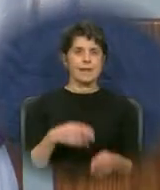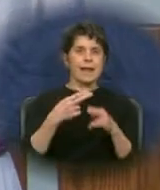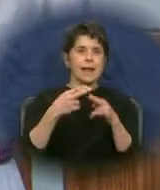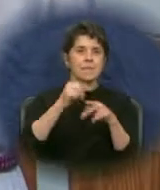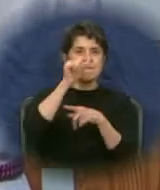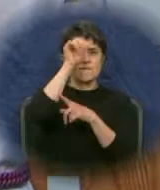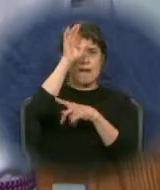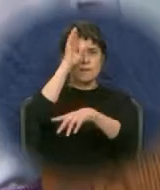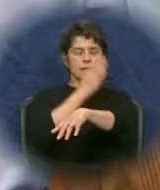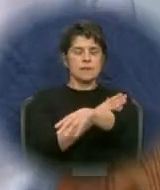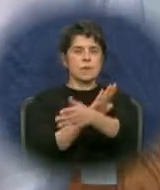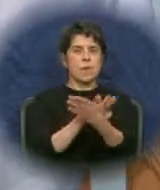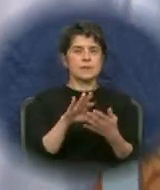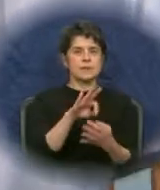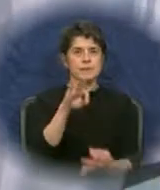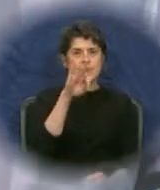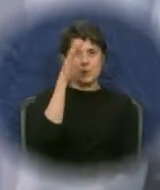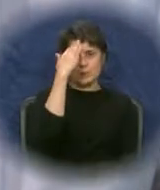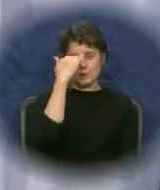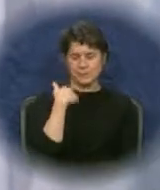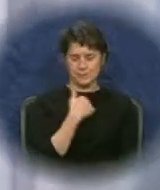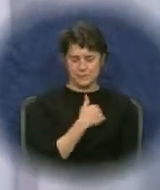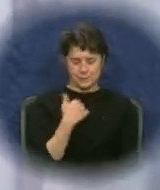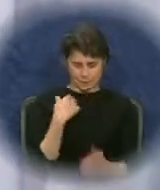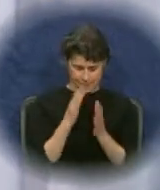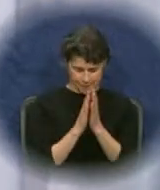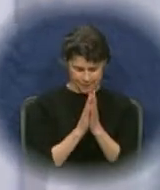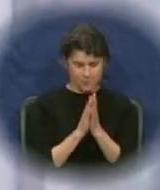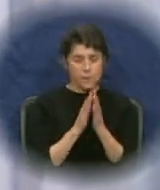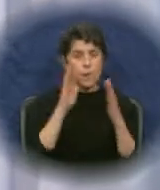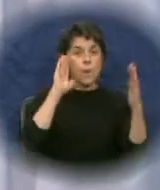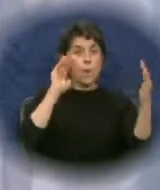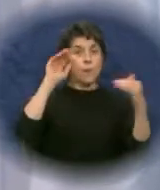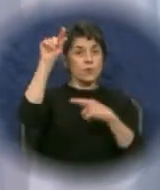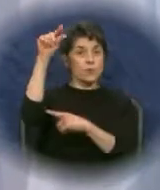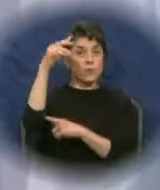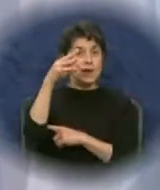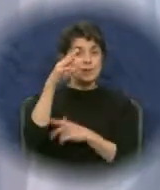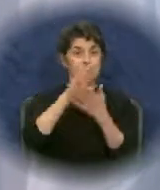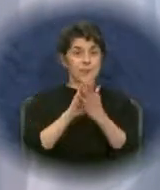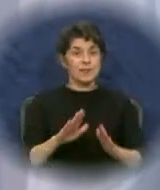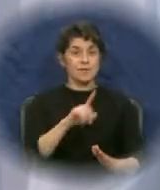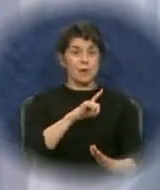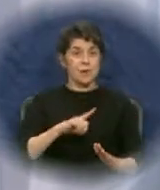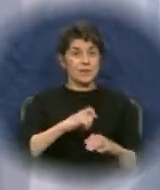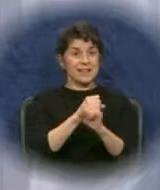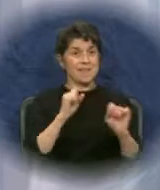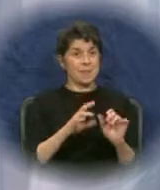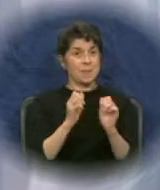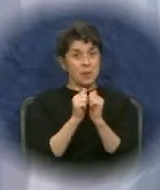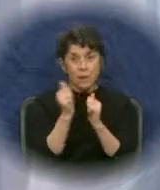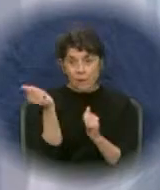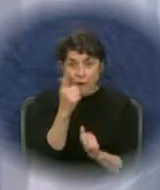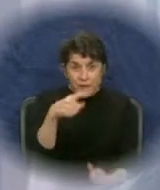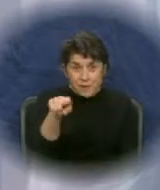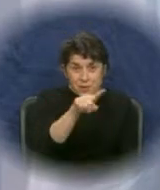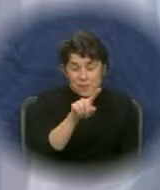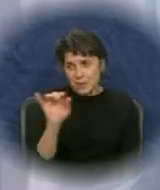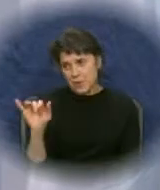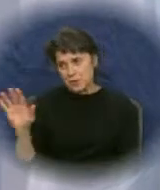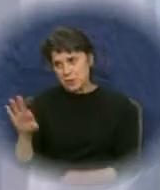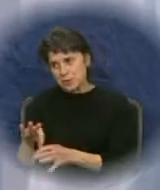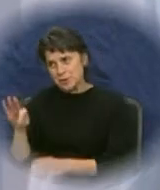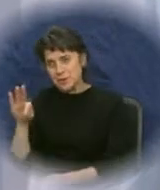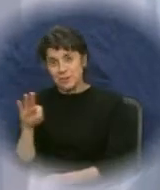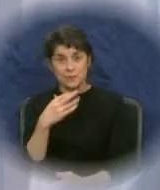In the name of the Father, and the Son, and of the Holy Spirit. Amen. May the grace and peace of our Lord and Savior be with all of you. And with your spirit.